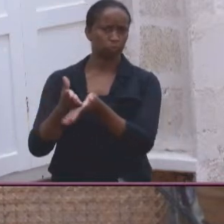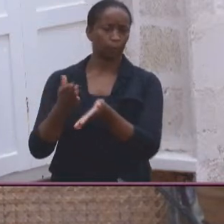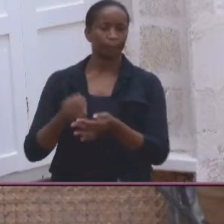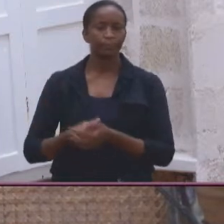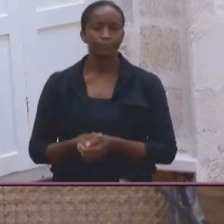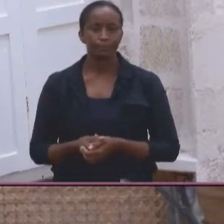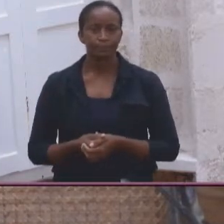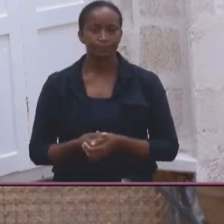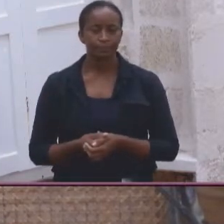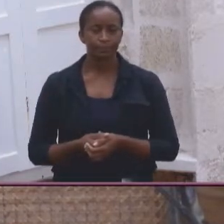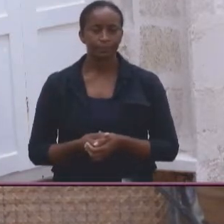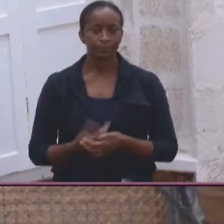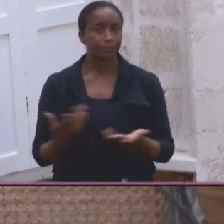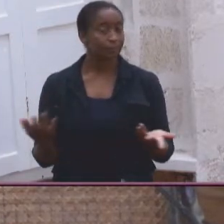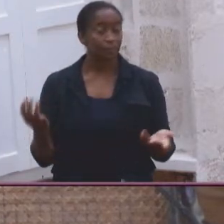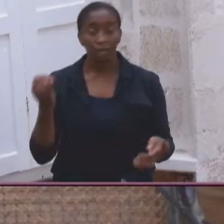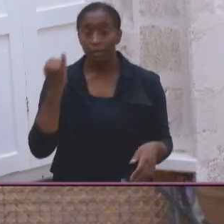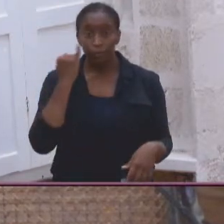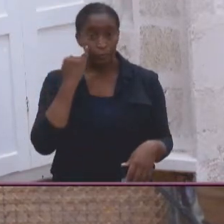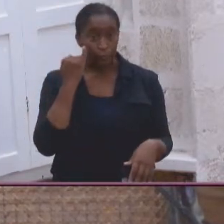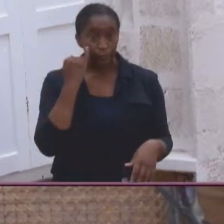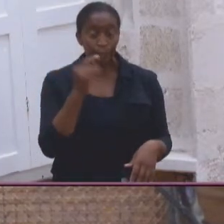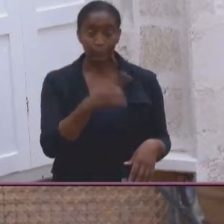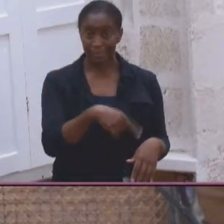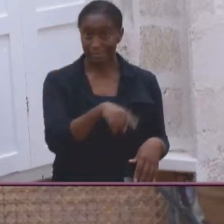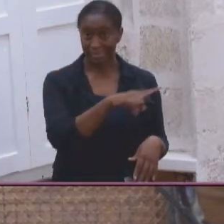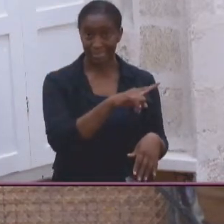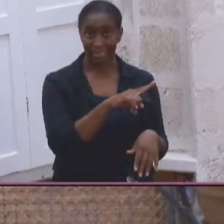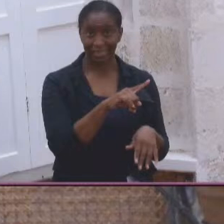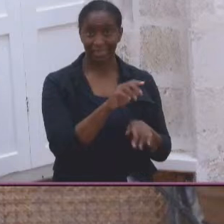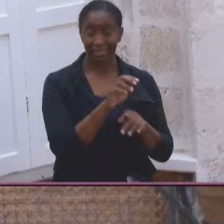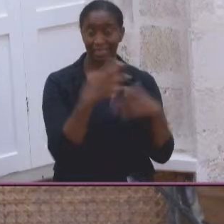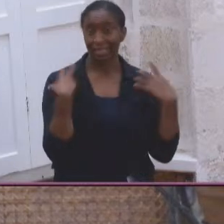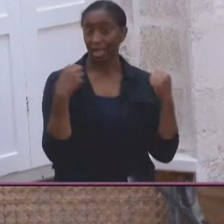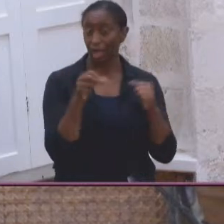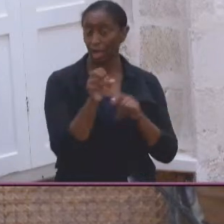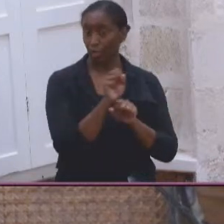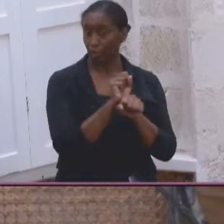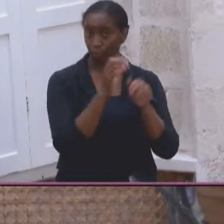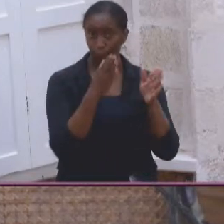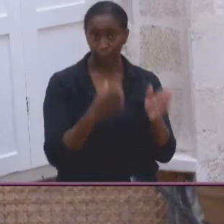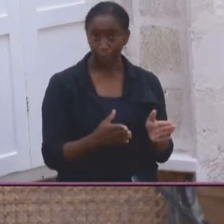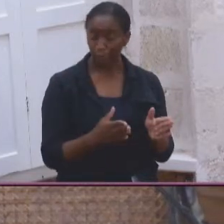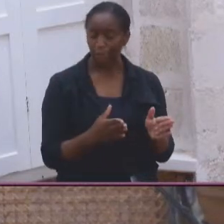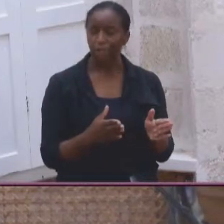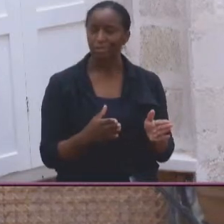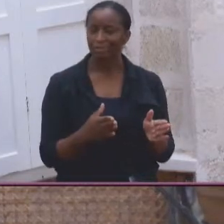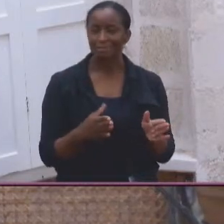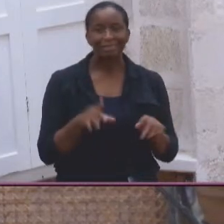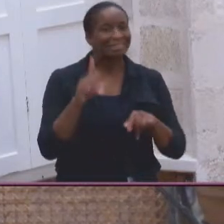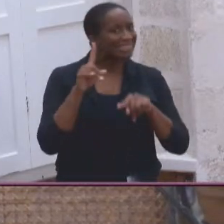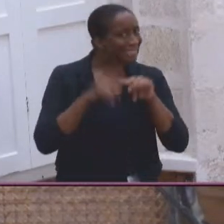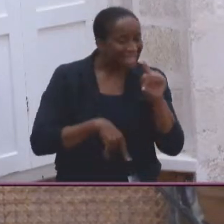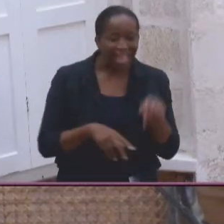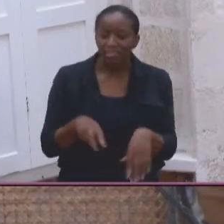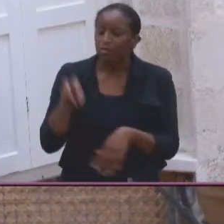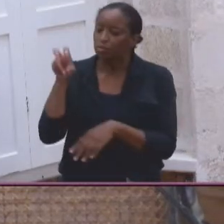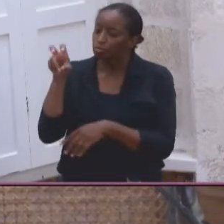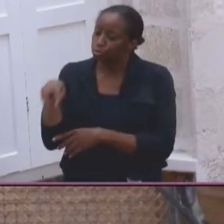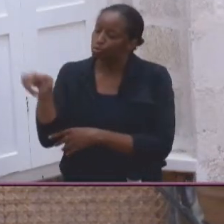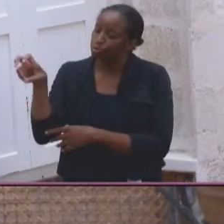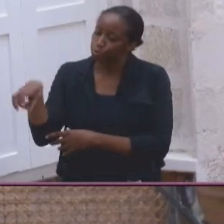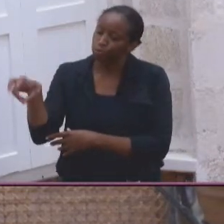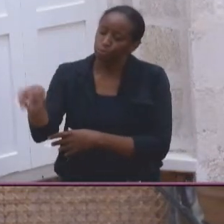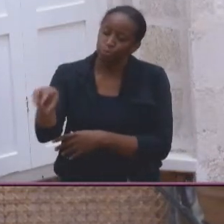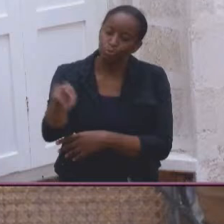the officers are not able to get around as frequently, they will not be able to advise the schools of